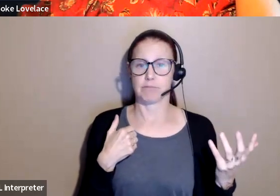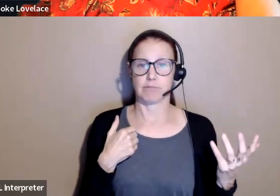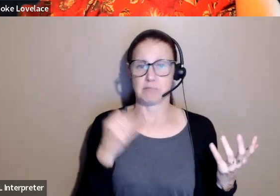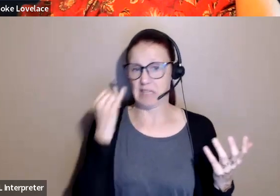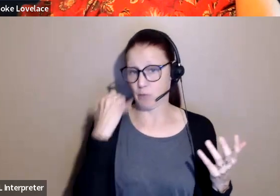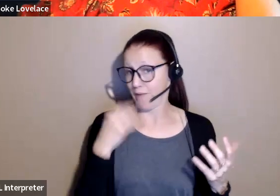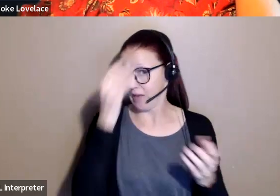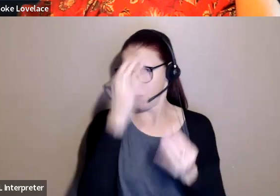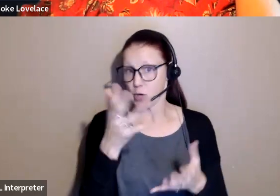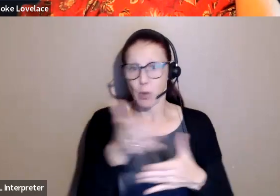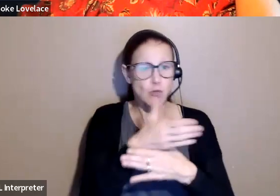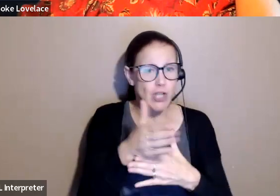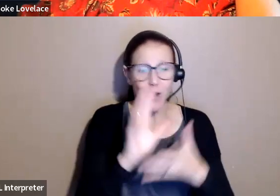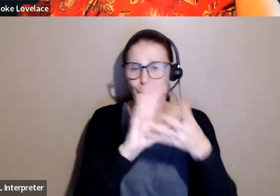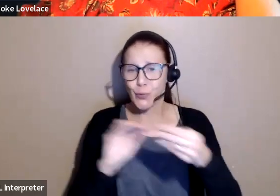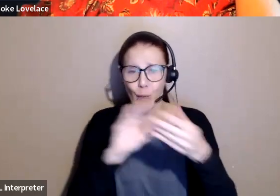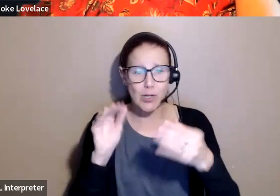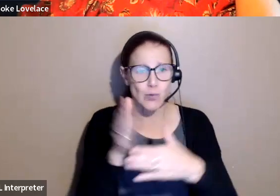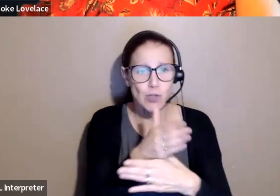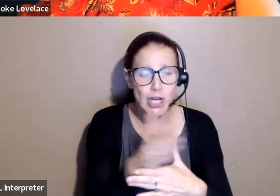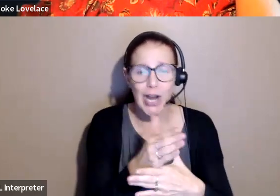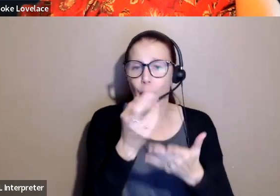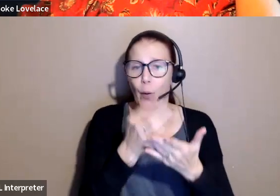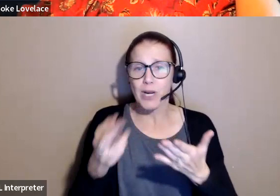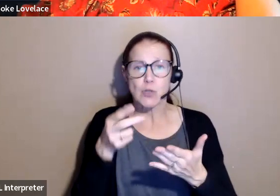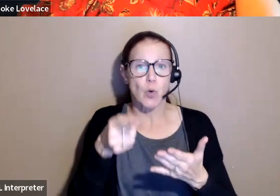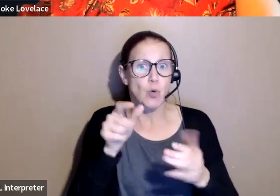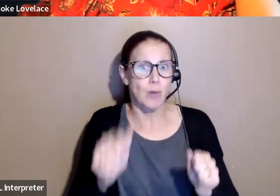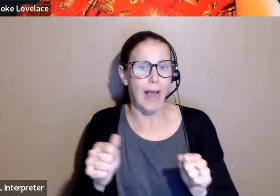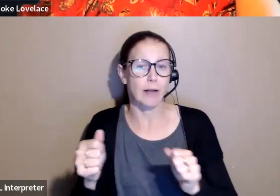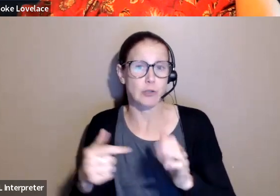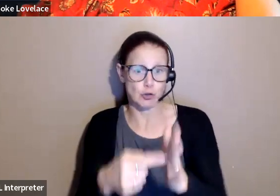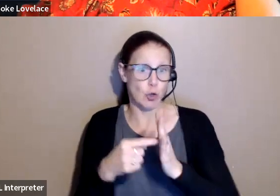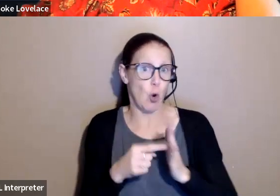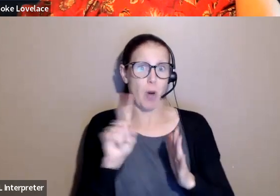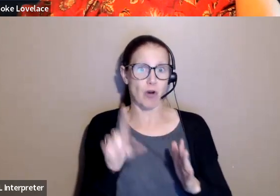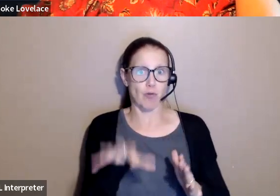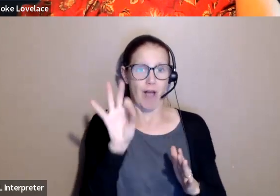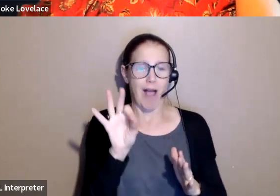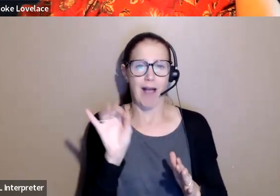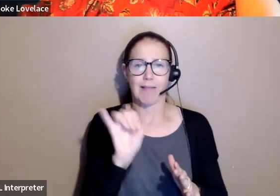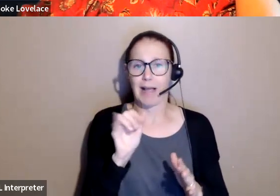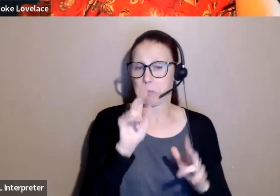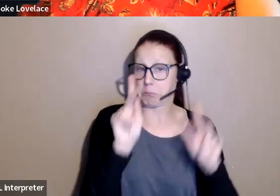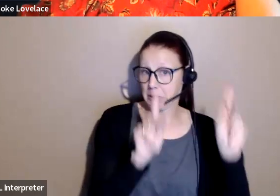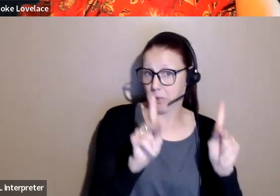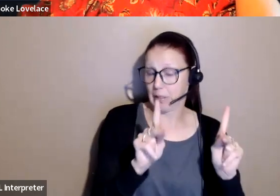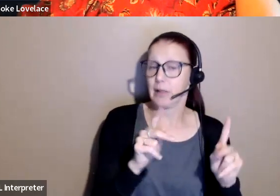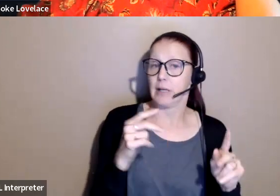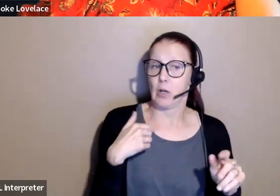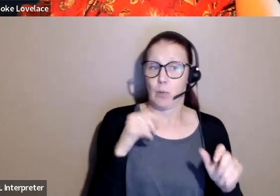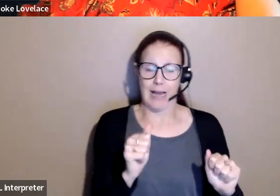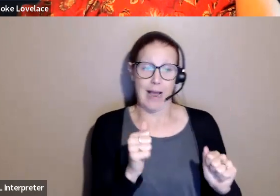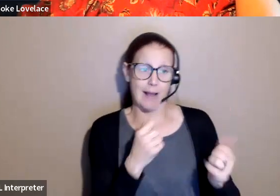information to share, stories to share, resources that you could point us to as far as human resources, people that we could talk